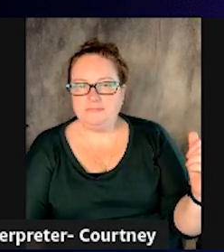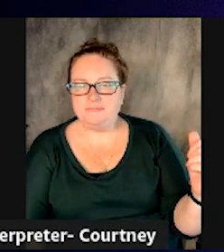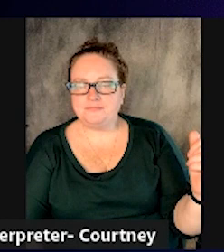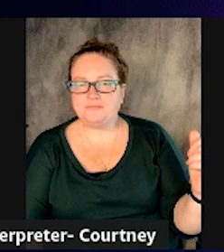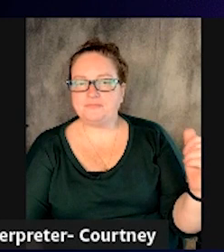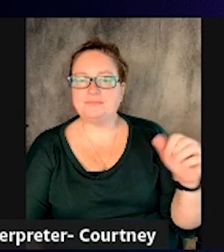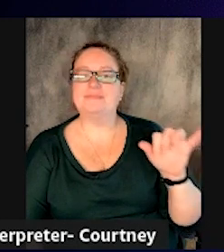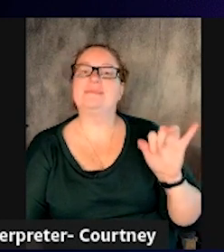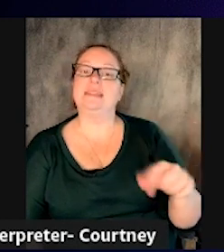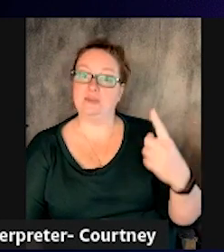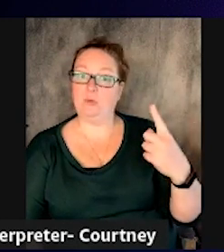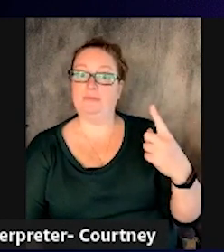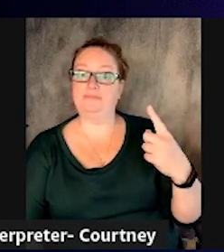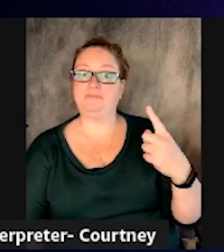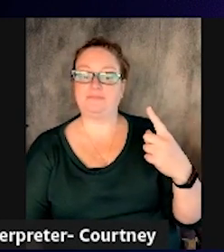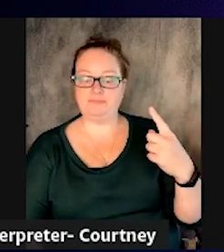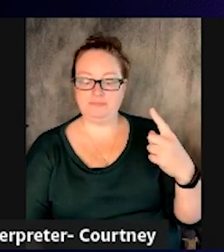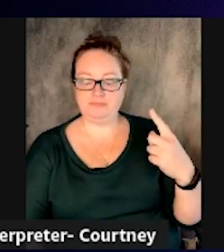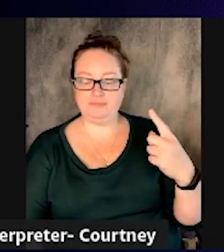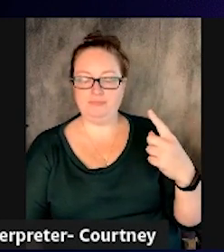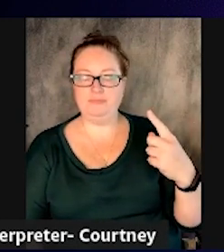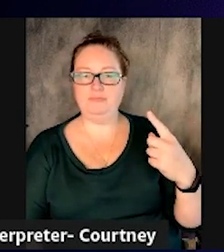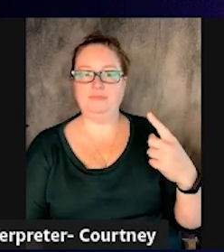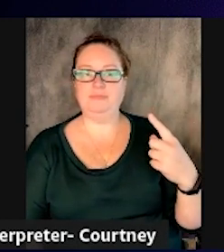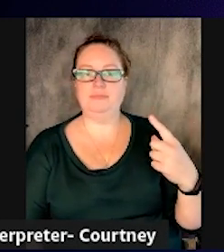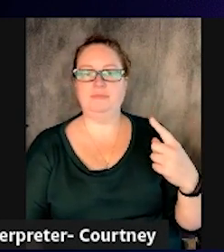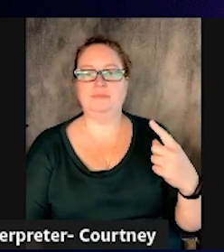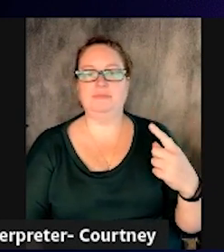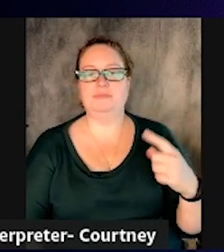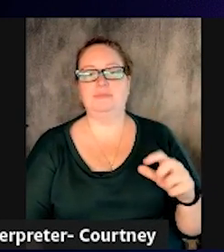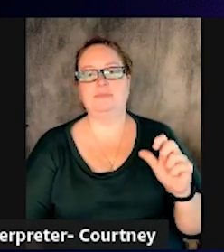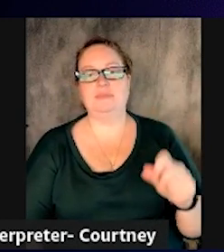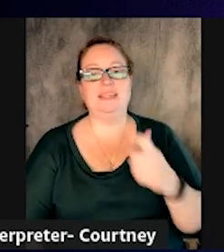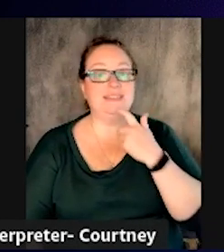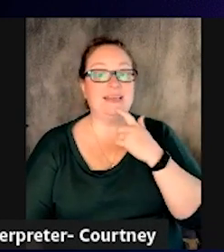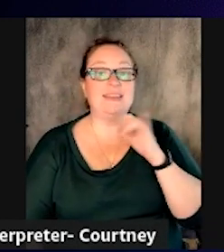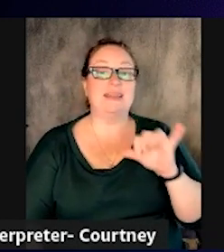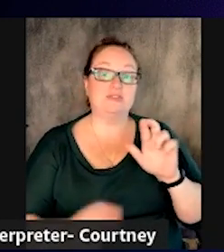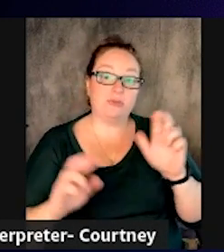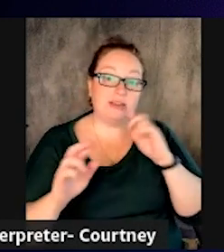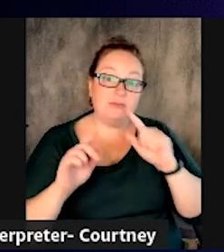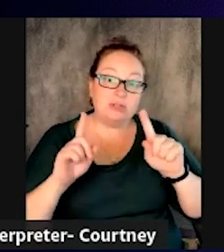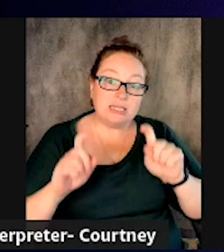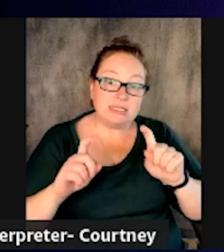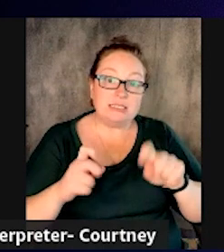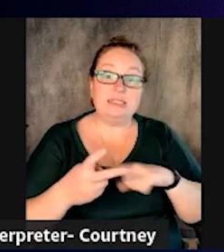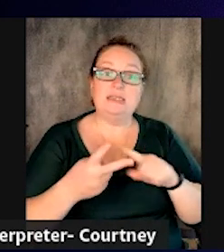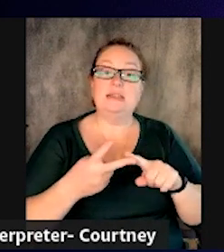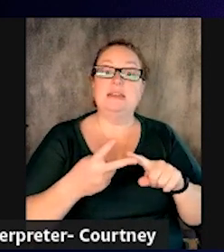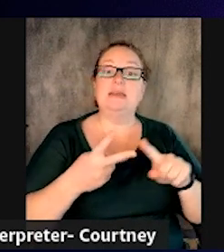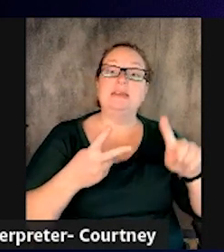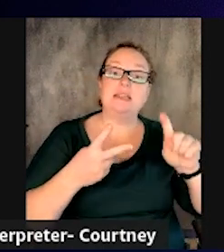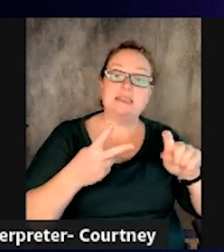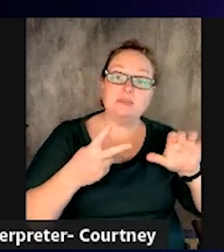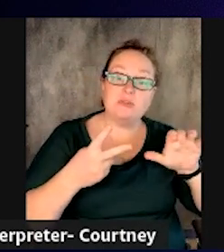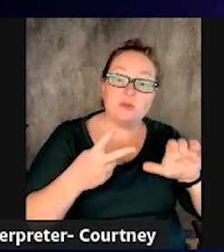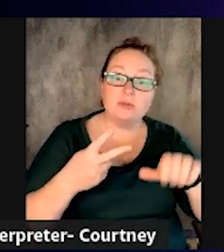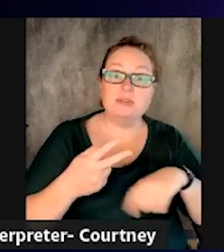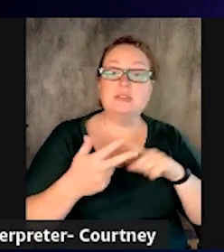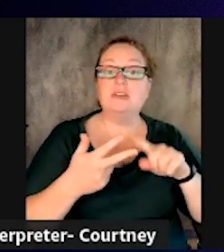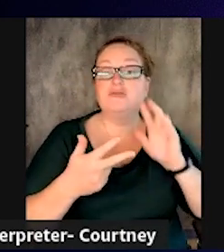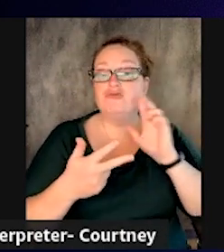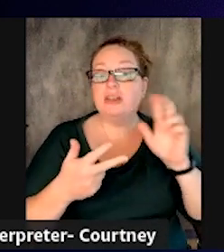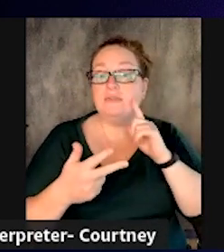this application, and I see this is ready for testing, this is test in progress, ready for testing, and I could change their